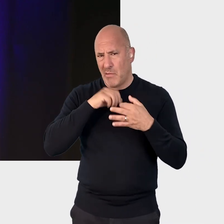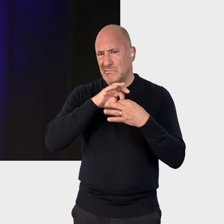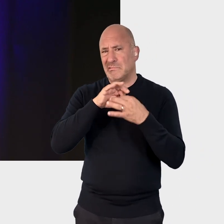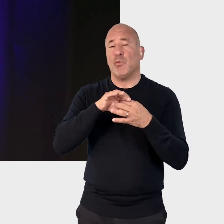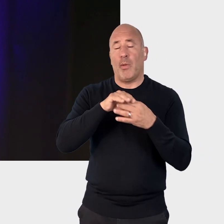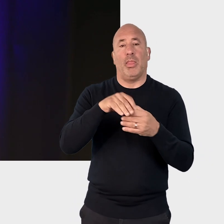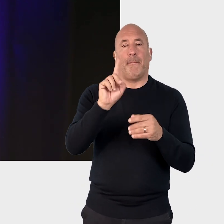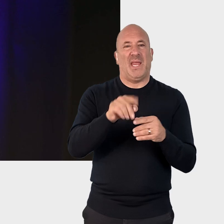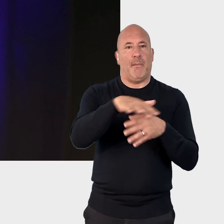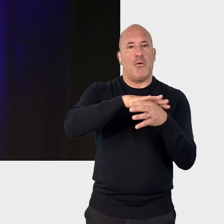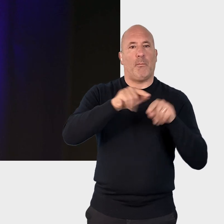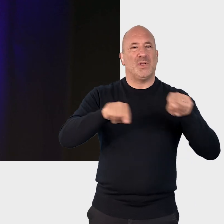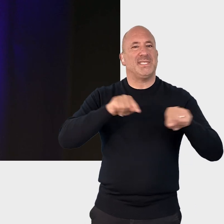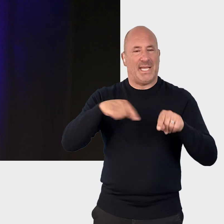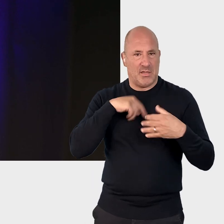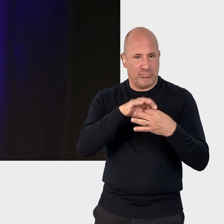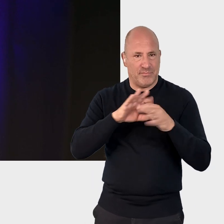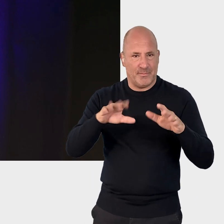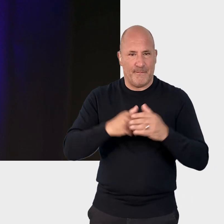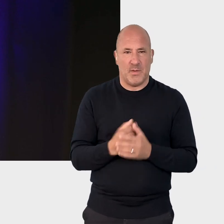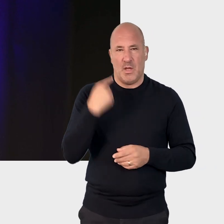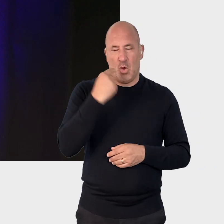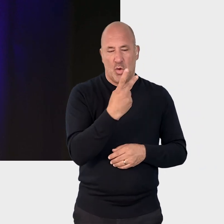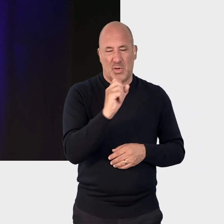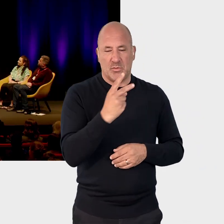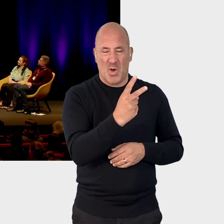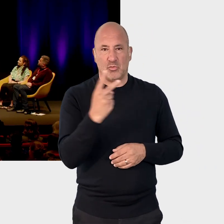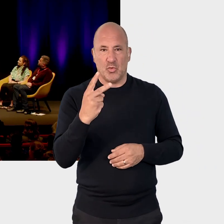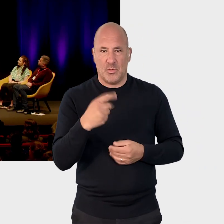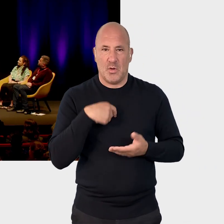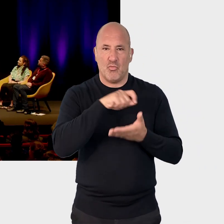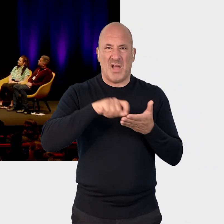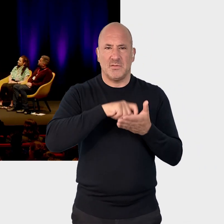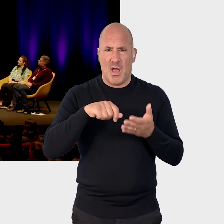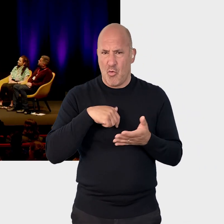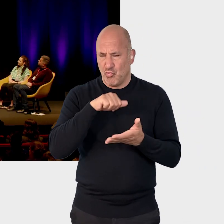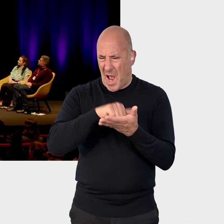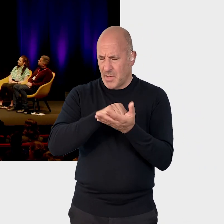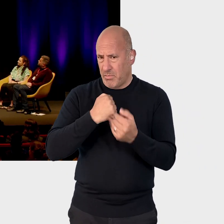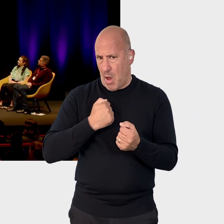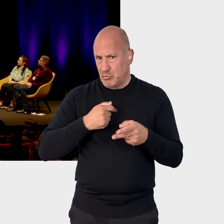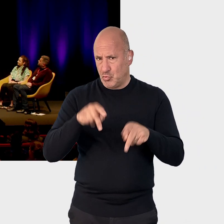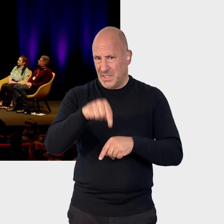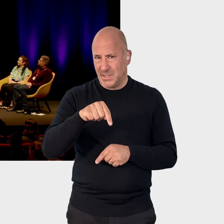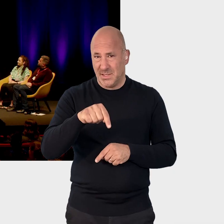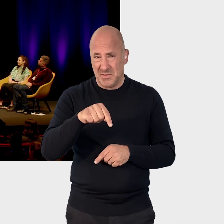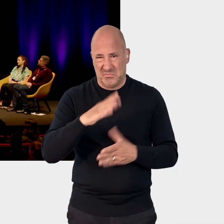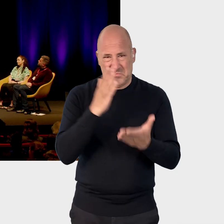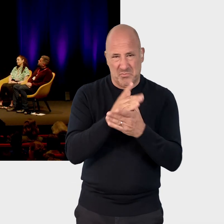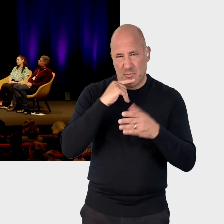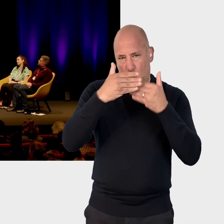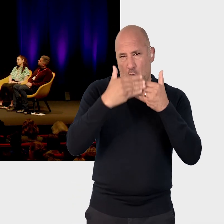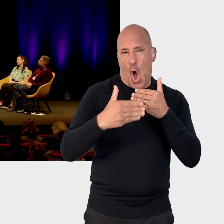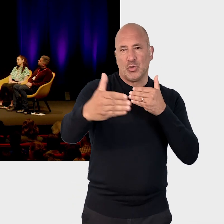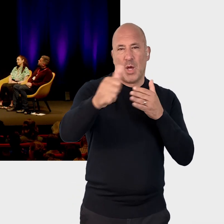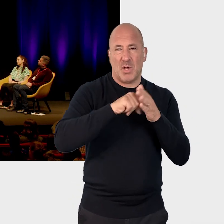shape and deliver programmes of work in collaboration with the community. In 2022, Right Up Our Street committed to delivering